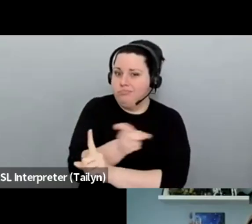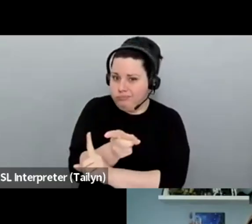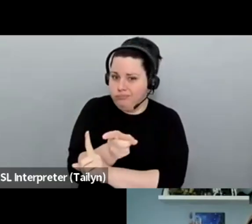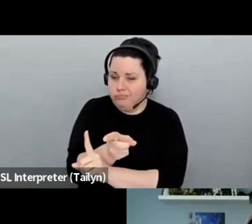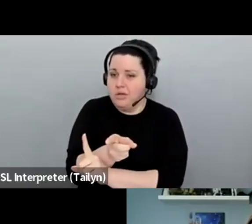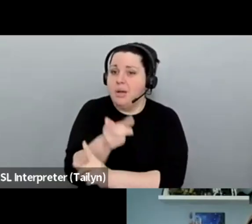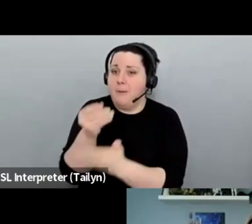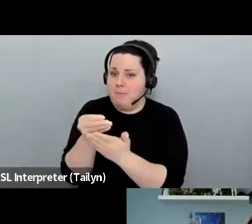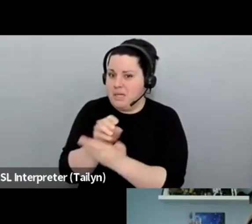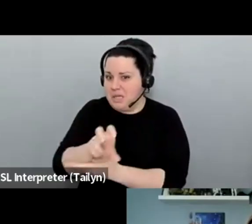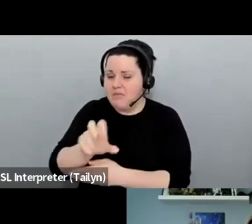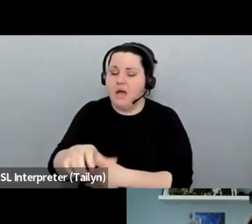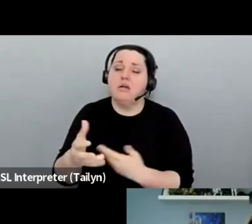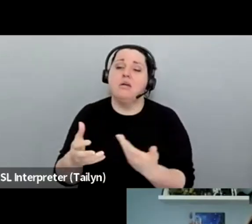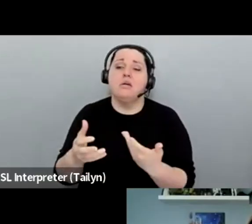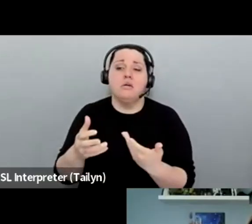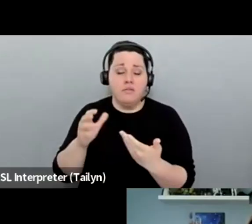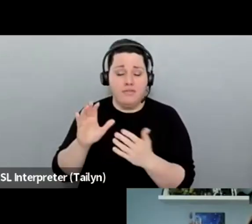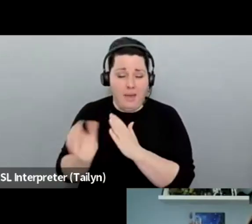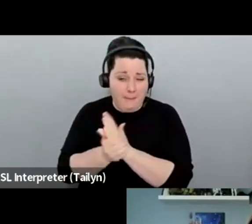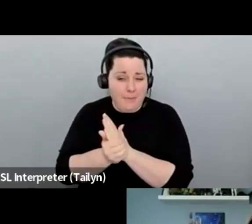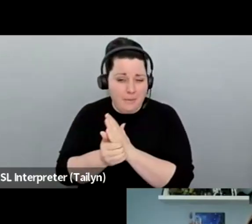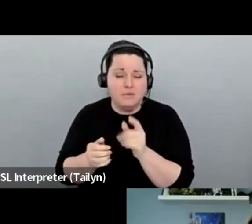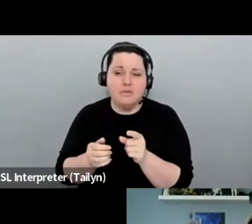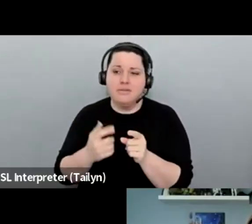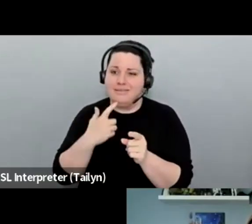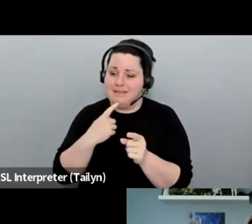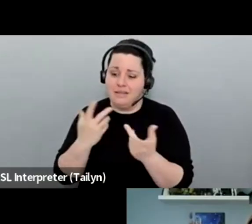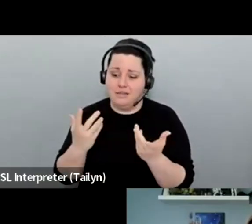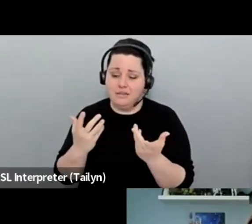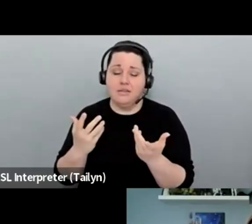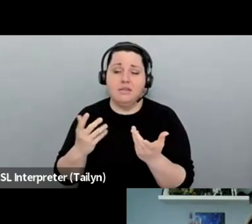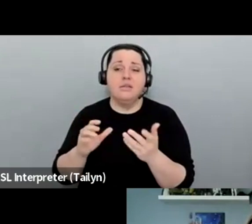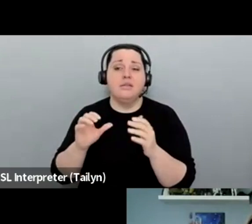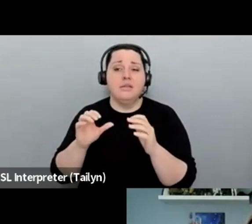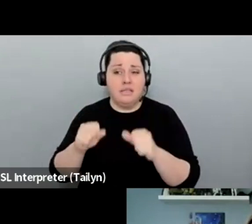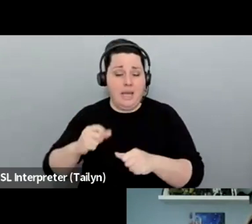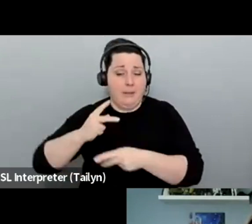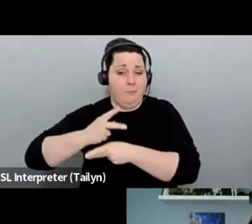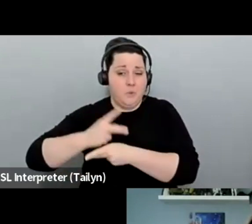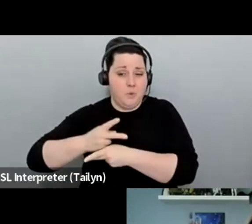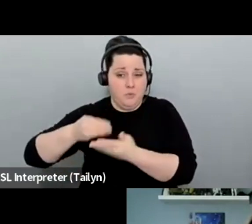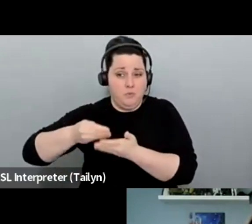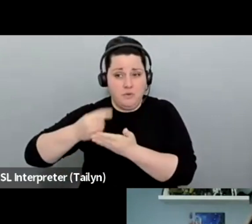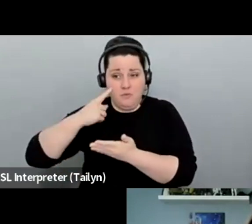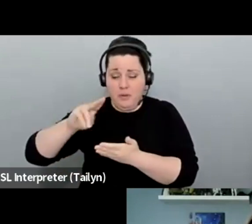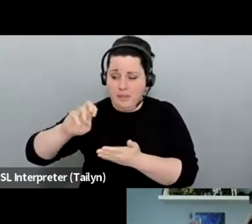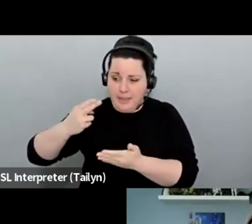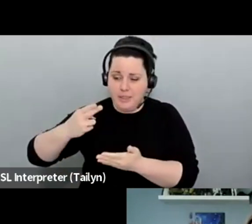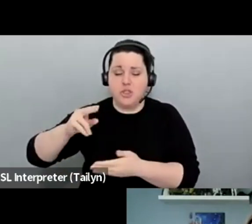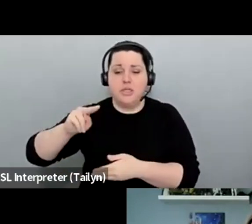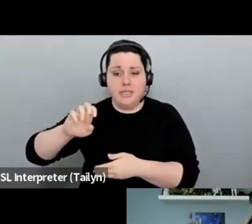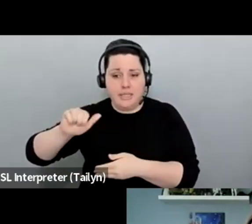to get money in. And so the amendment essentially says we can preserve all the funding for the NEH,